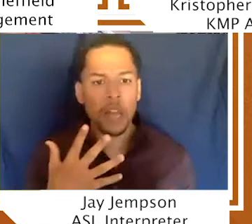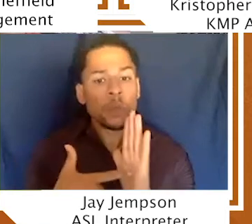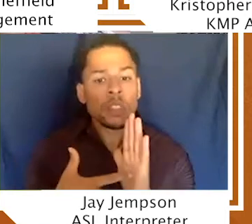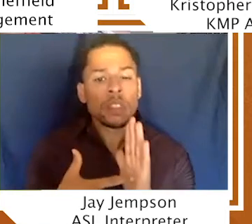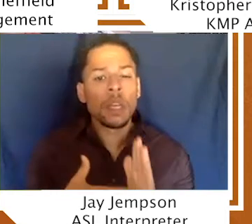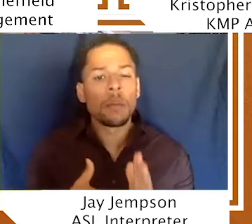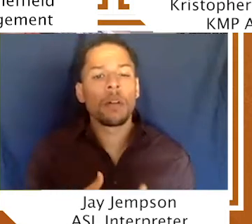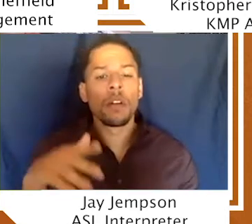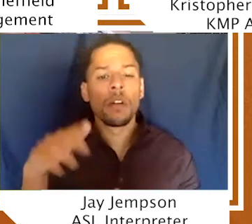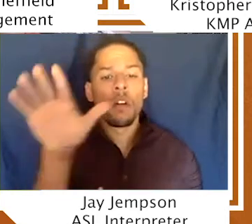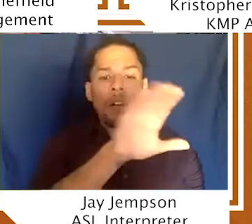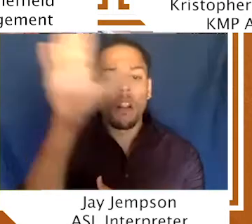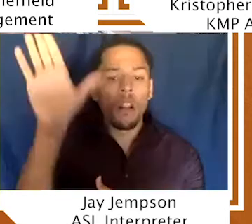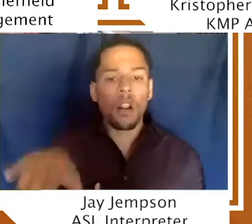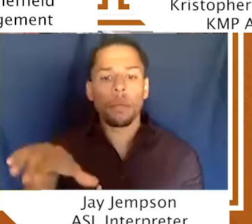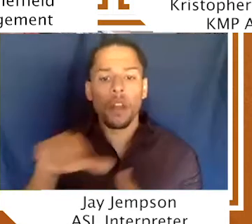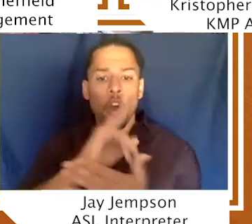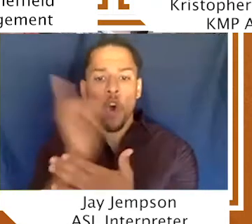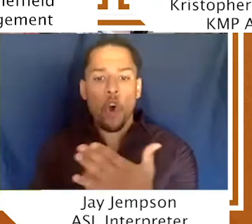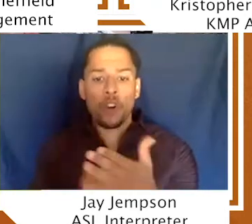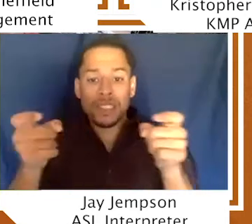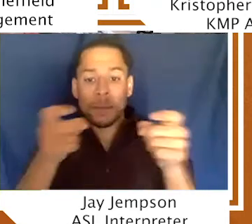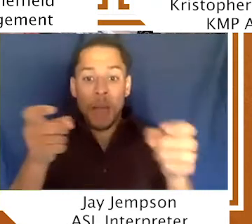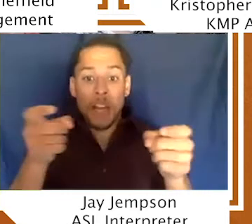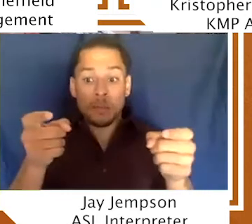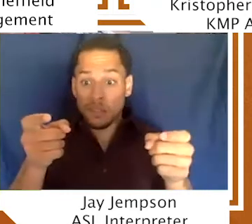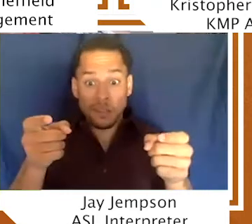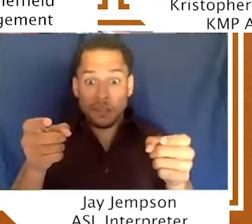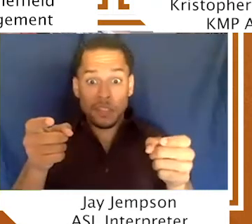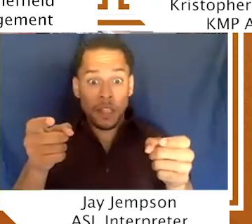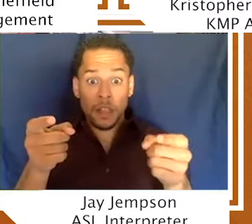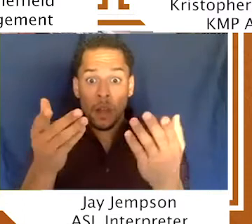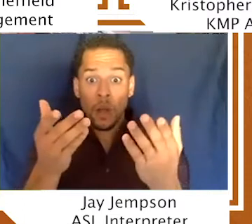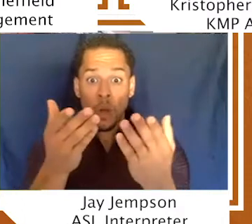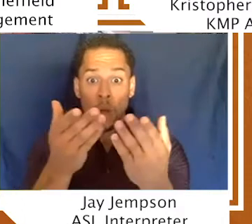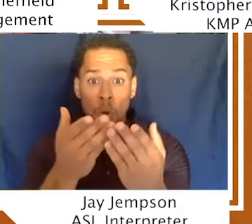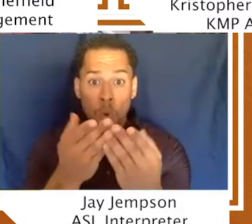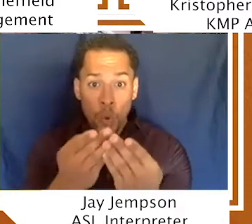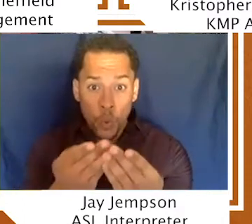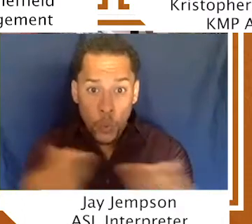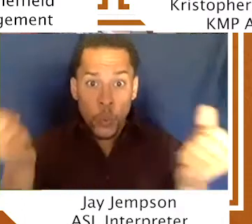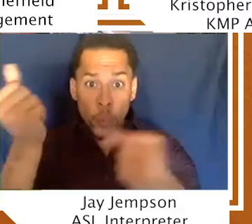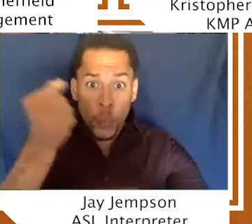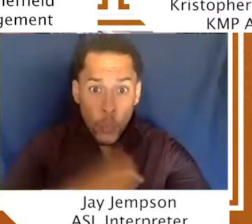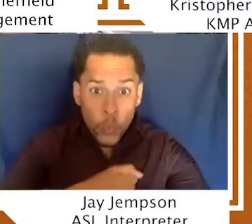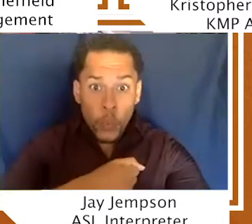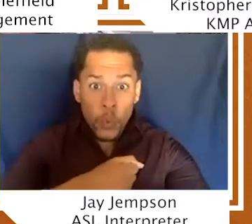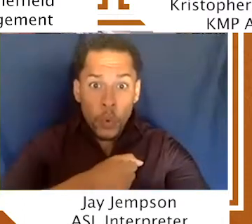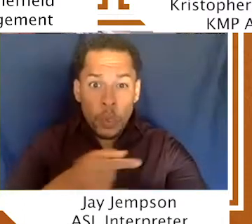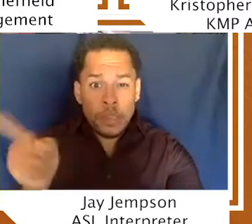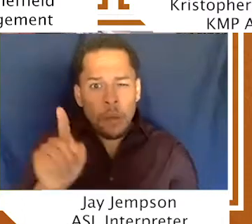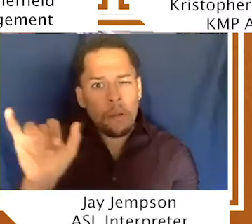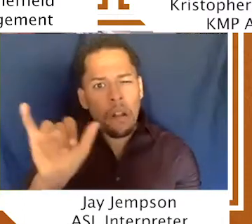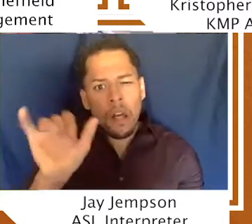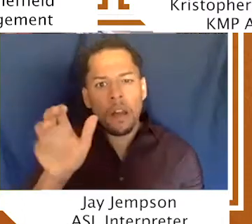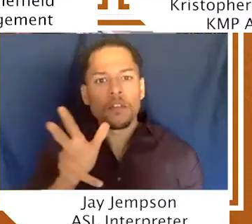is gone. That's the grandmother of it all. Like that's the reason these